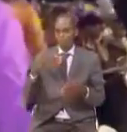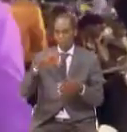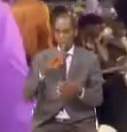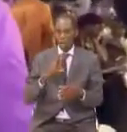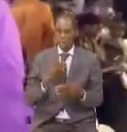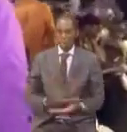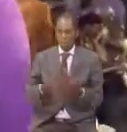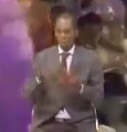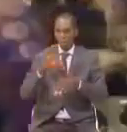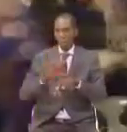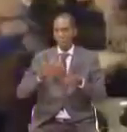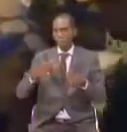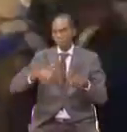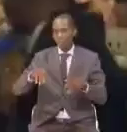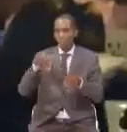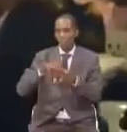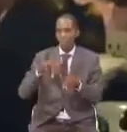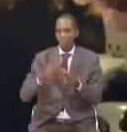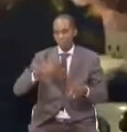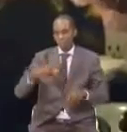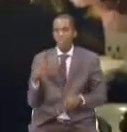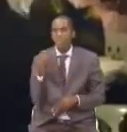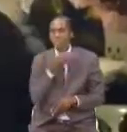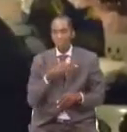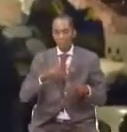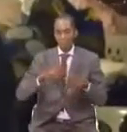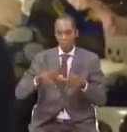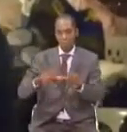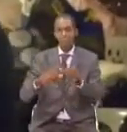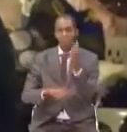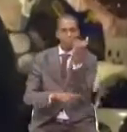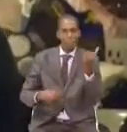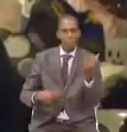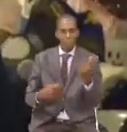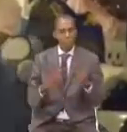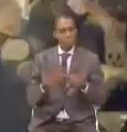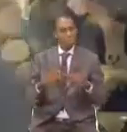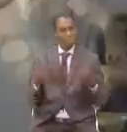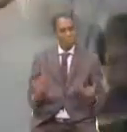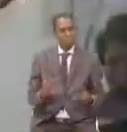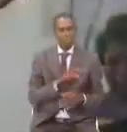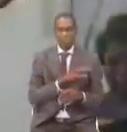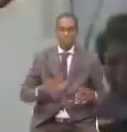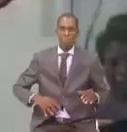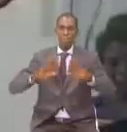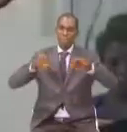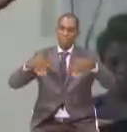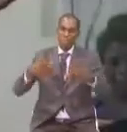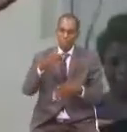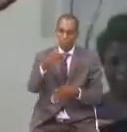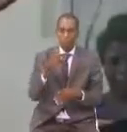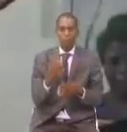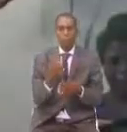and the cheating and the cheating and the stealing. But now Christ says, I offer you salvation. I offer